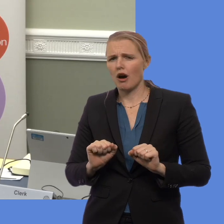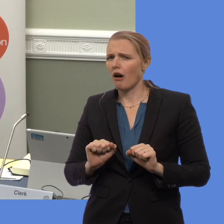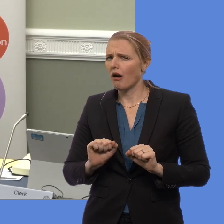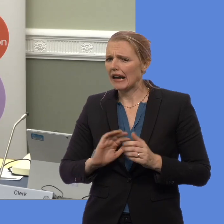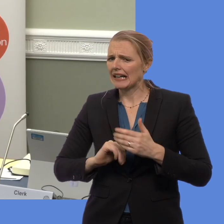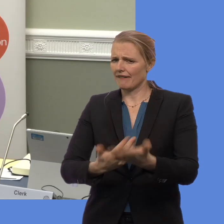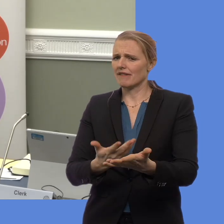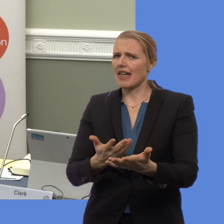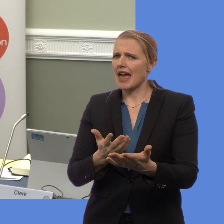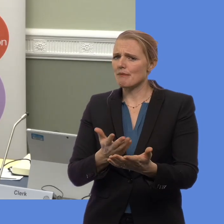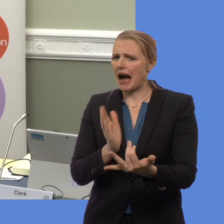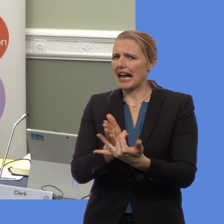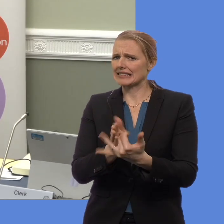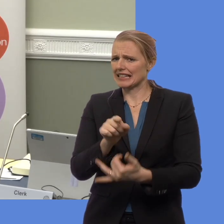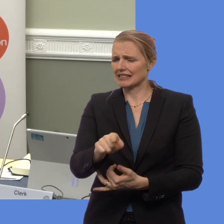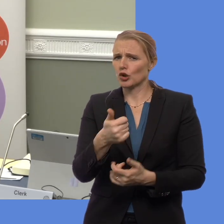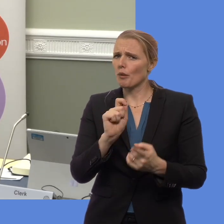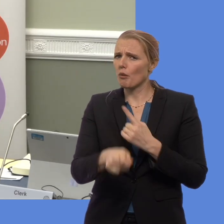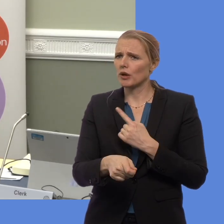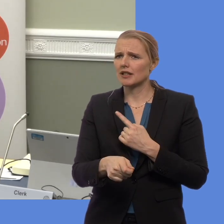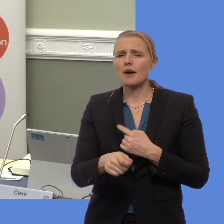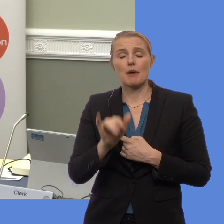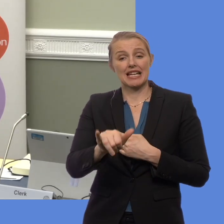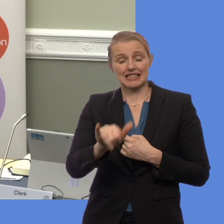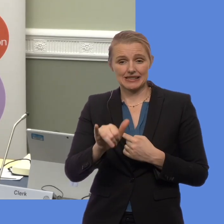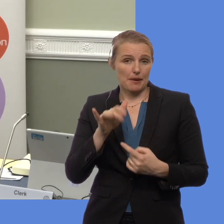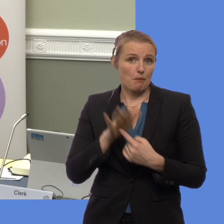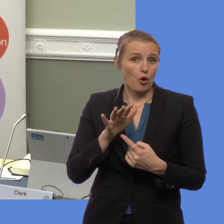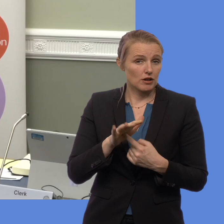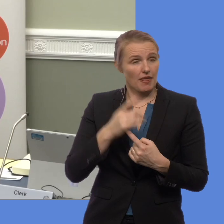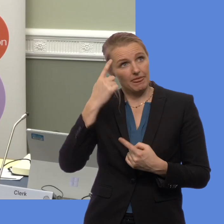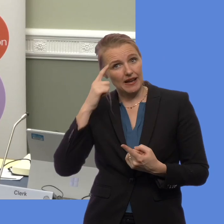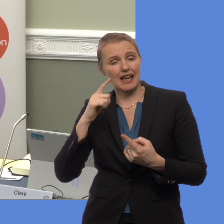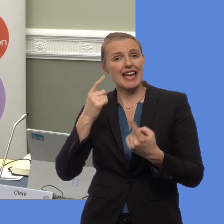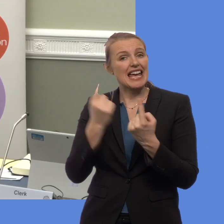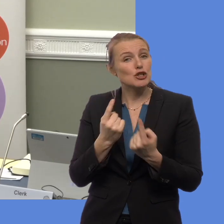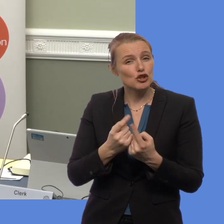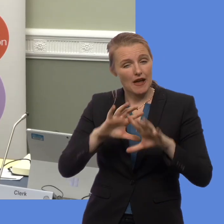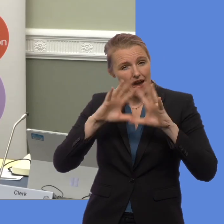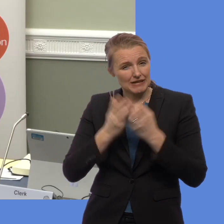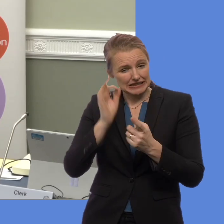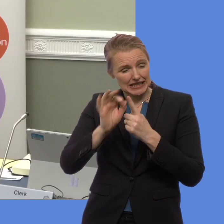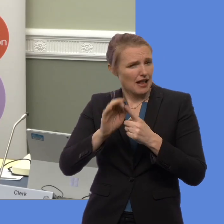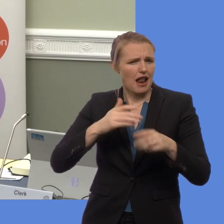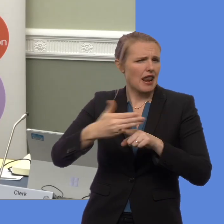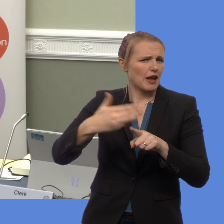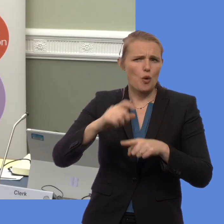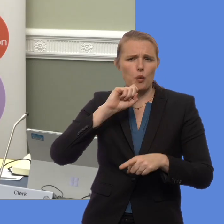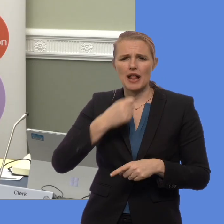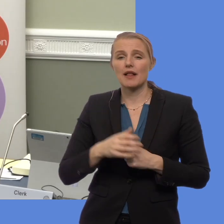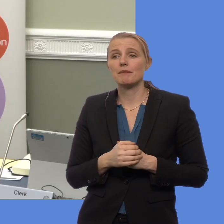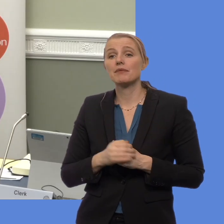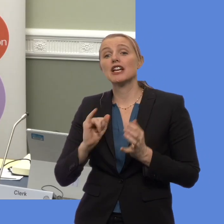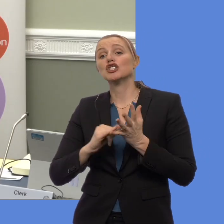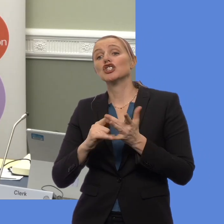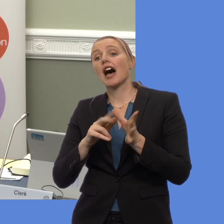so I do think there's a real point within that, Morris, but we'll be looking at these issues all in greater detail as we go on anyway. Just letting Sean know we have your indication there as